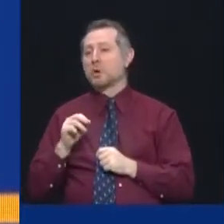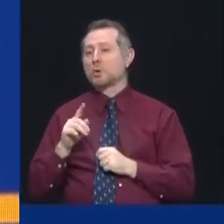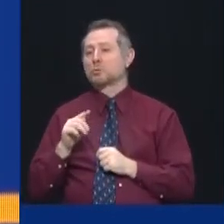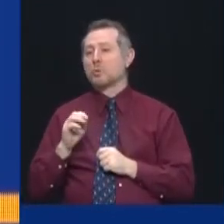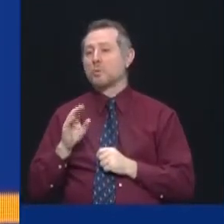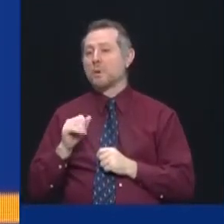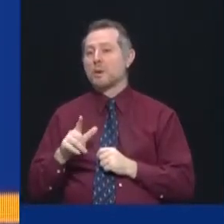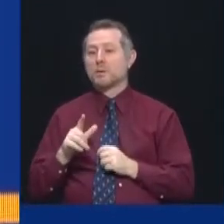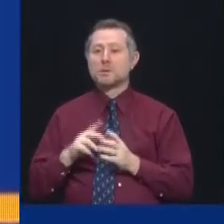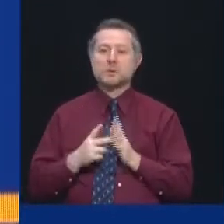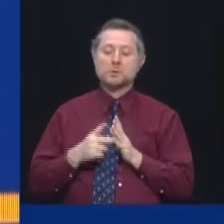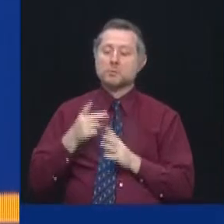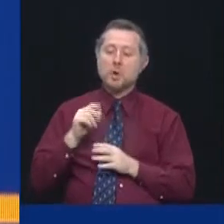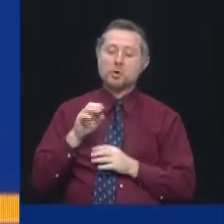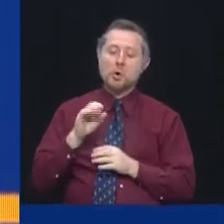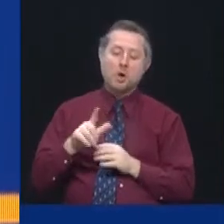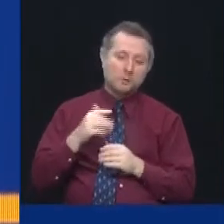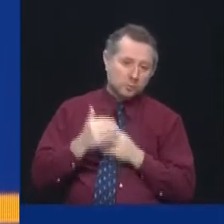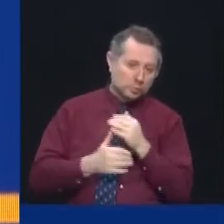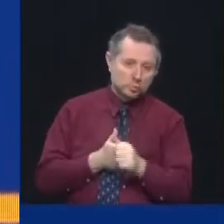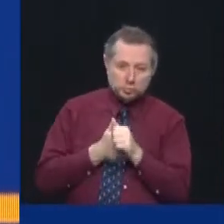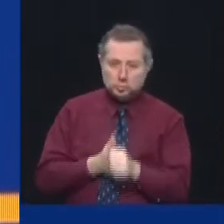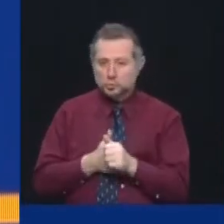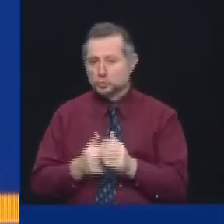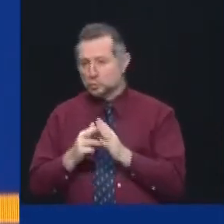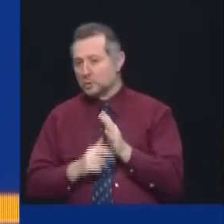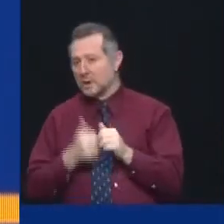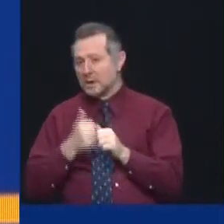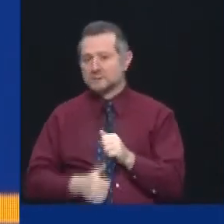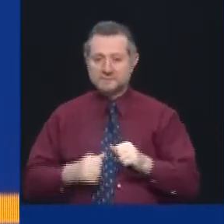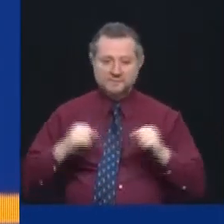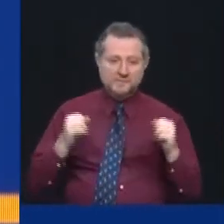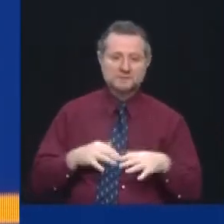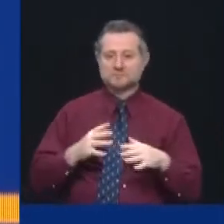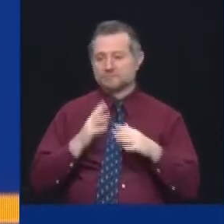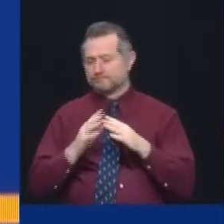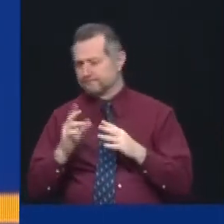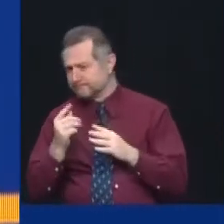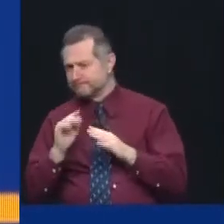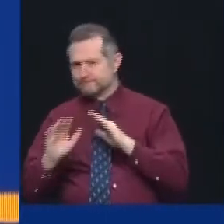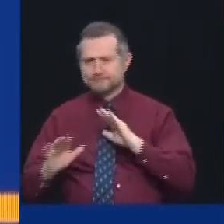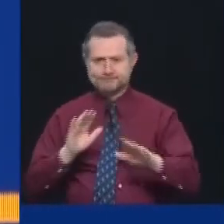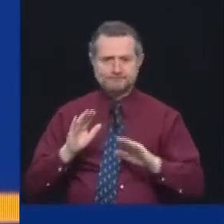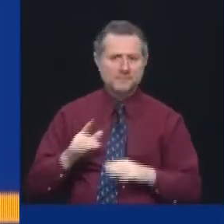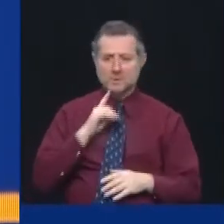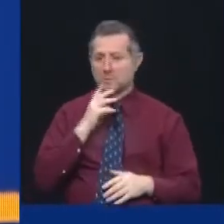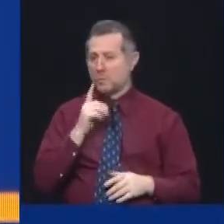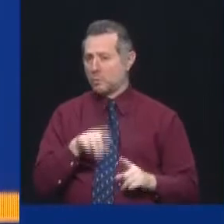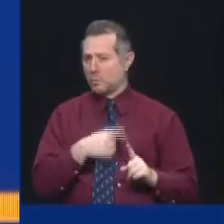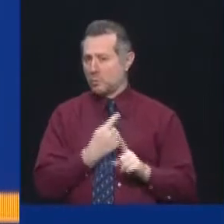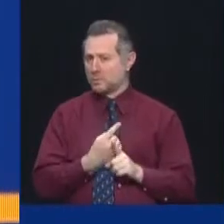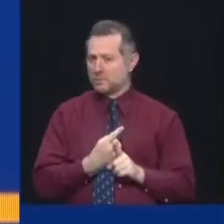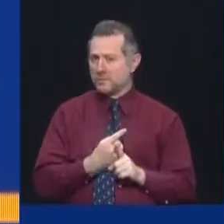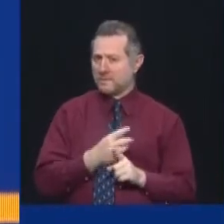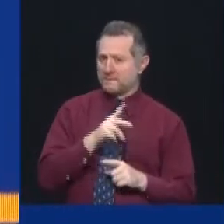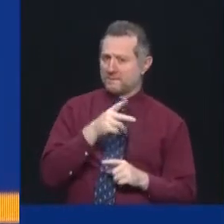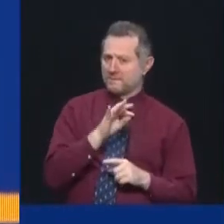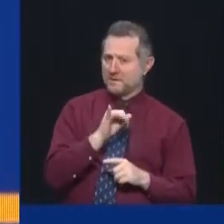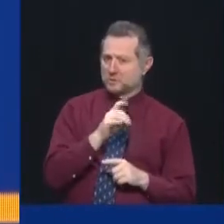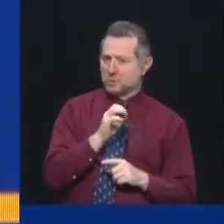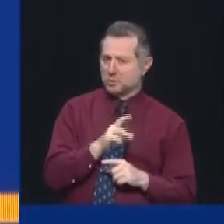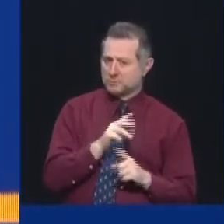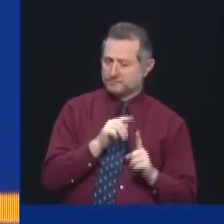game. We are fast to adjust. We are ambitious. We do take risk. And